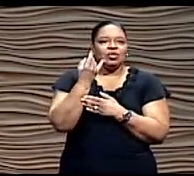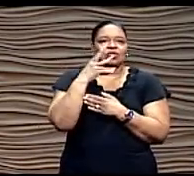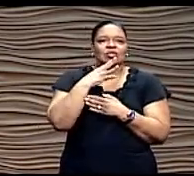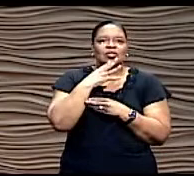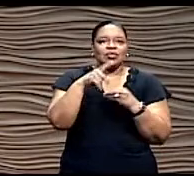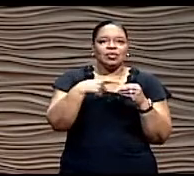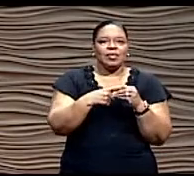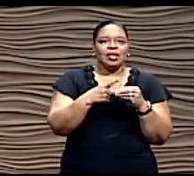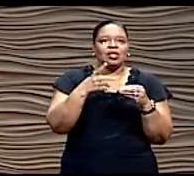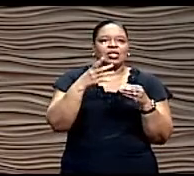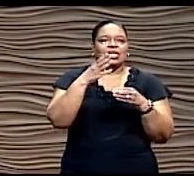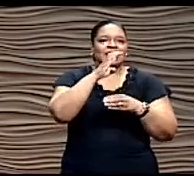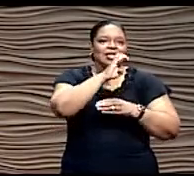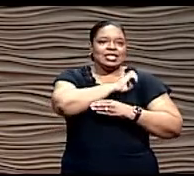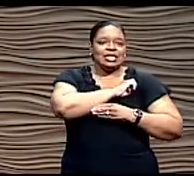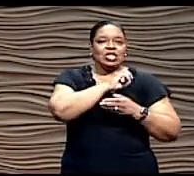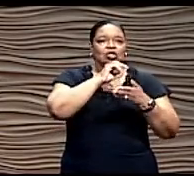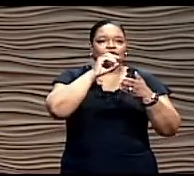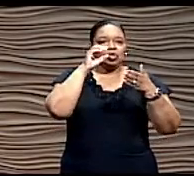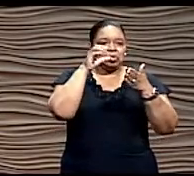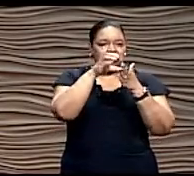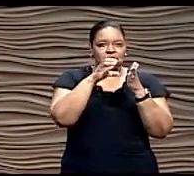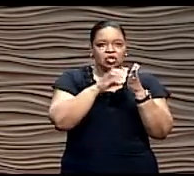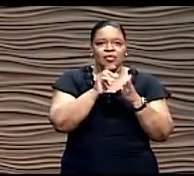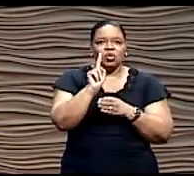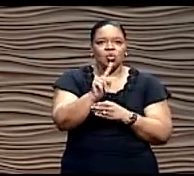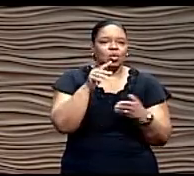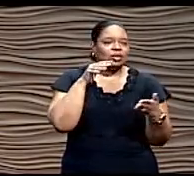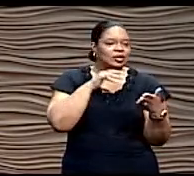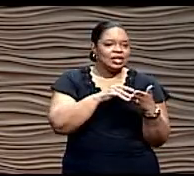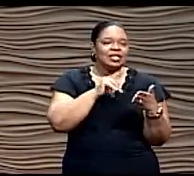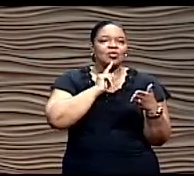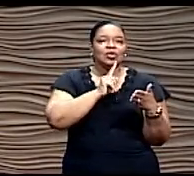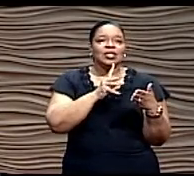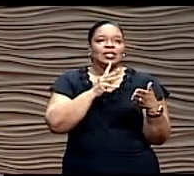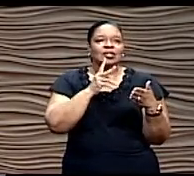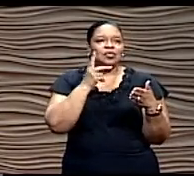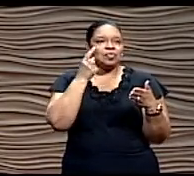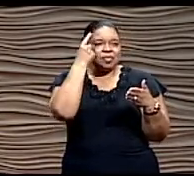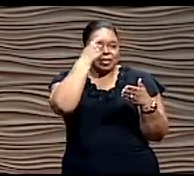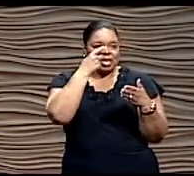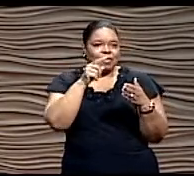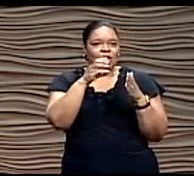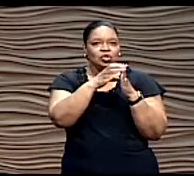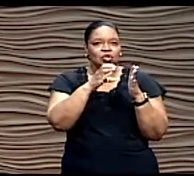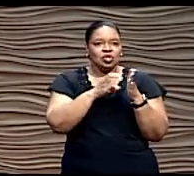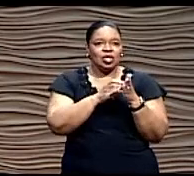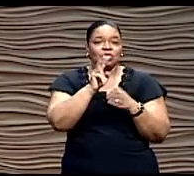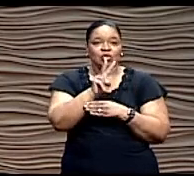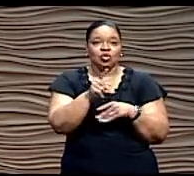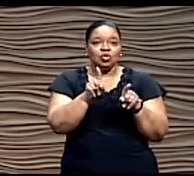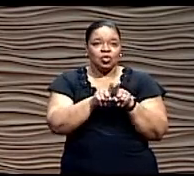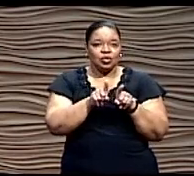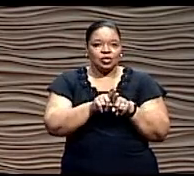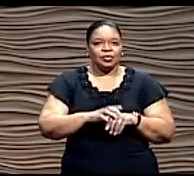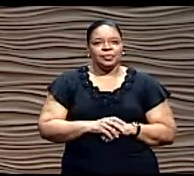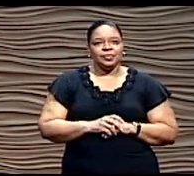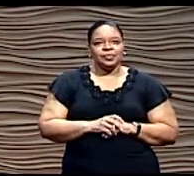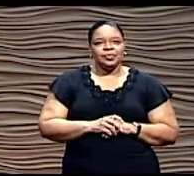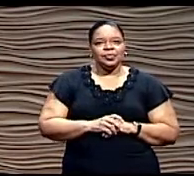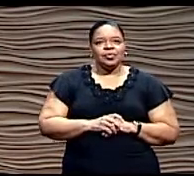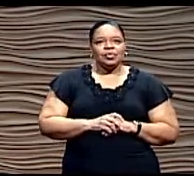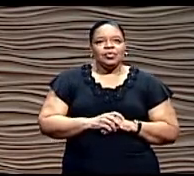in Ezekiel chapter 1 primarily, and a reference to chapter 2, verses 1 through 2,